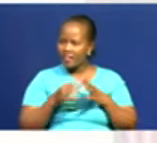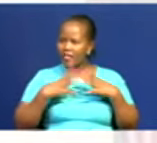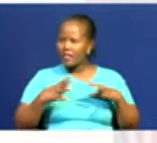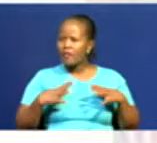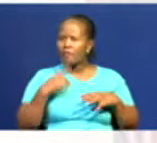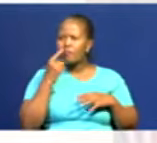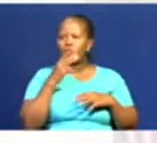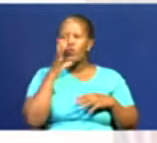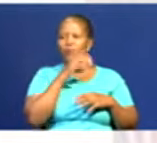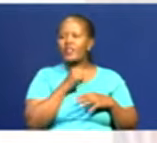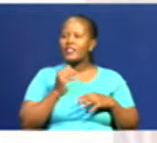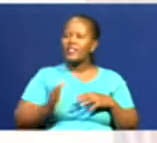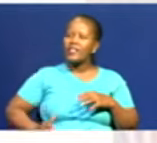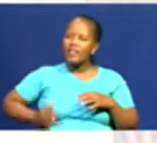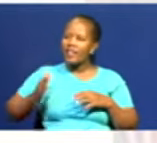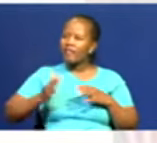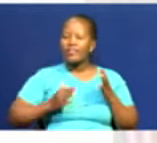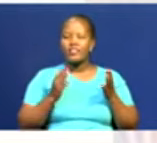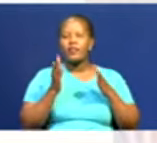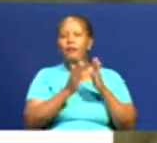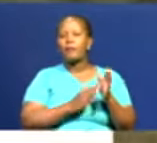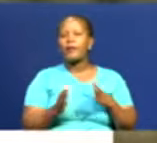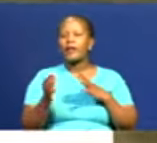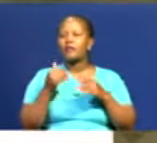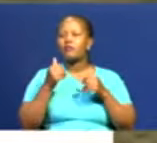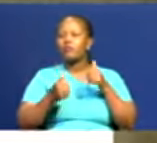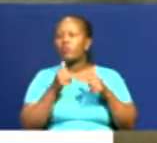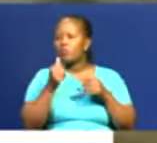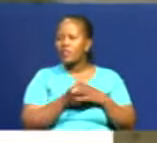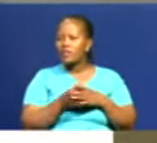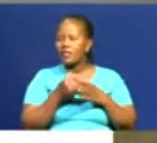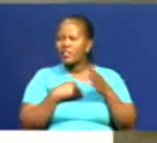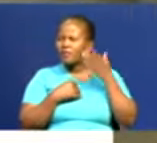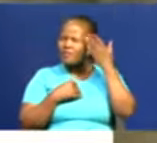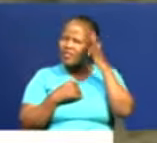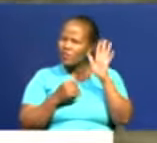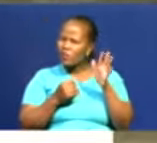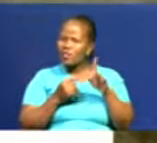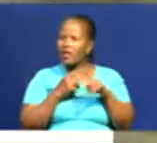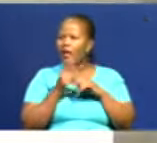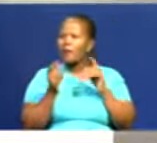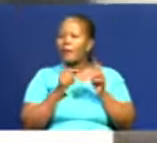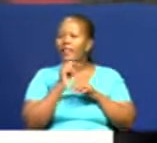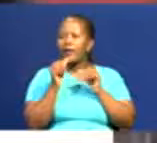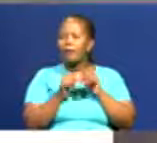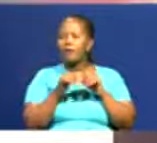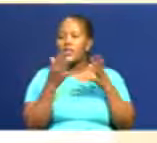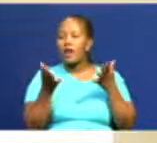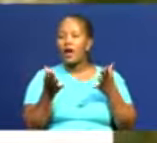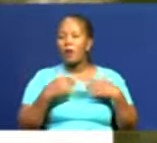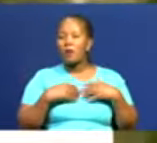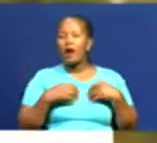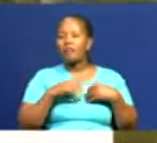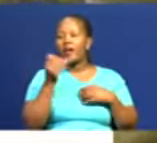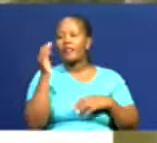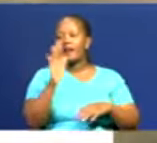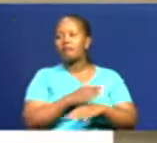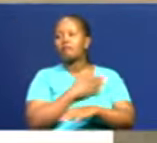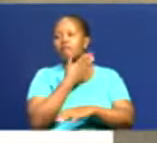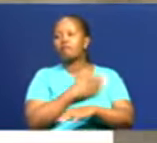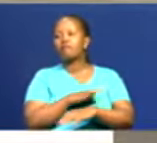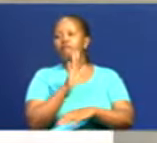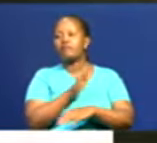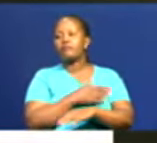form ni gani this long weekend? I am not sure kuwa macho, but how about I leave you with this No Rush song? Make my